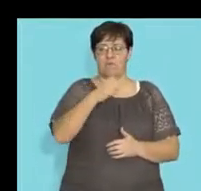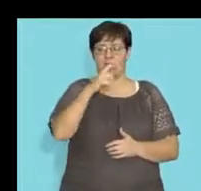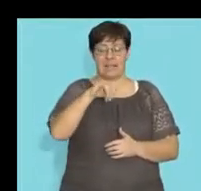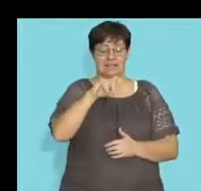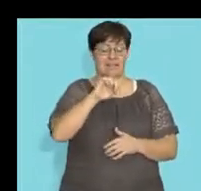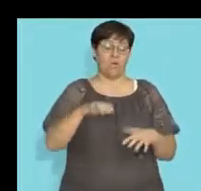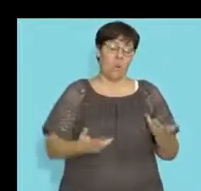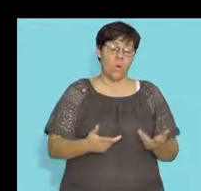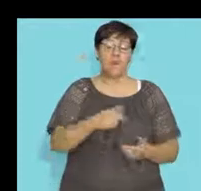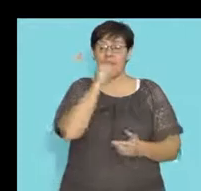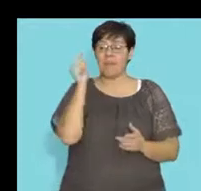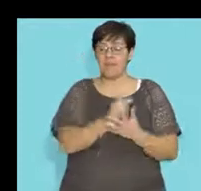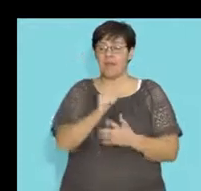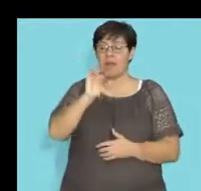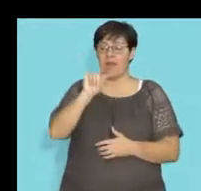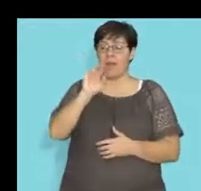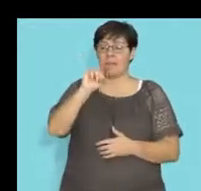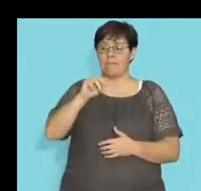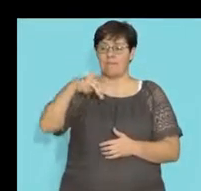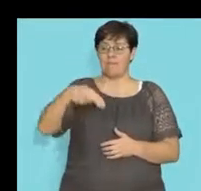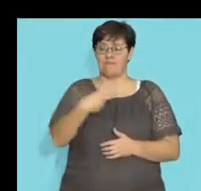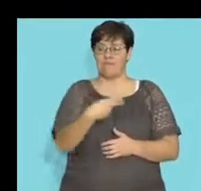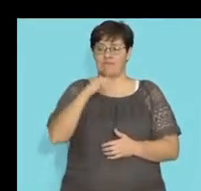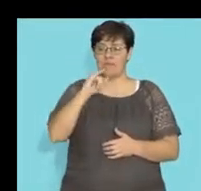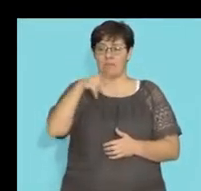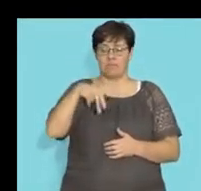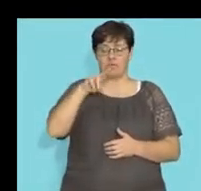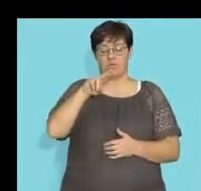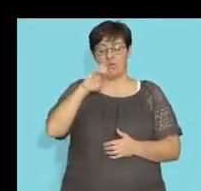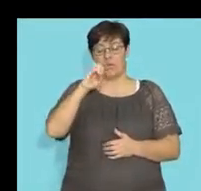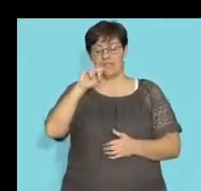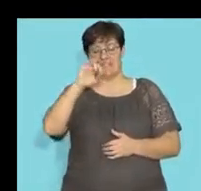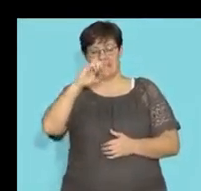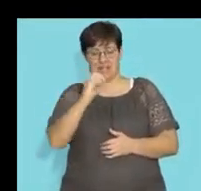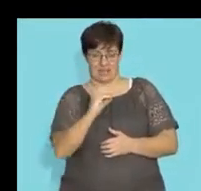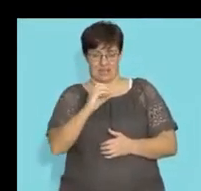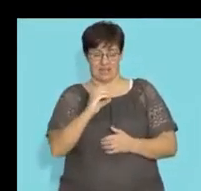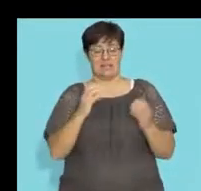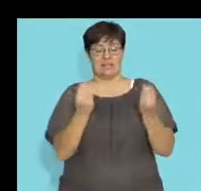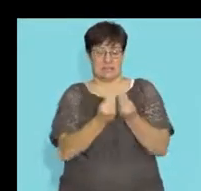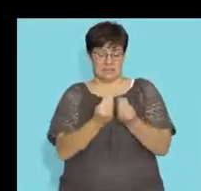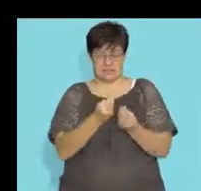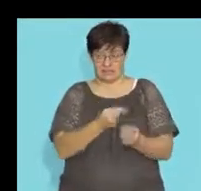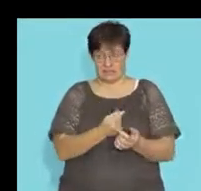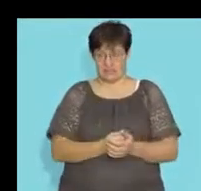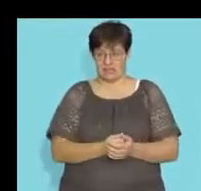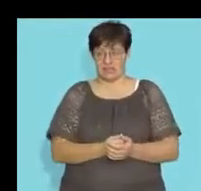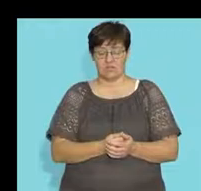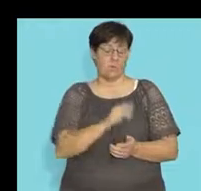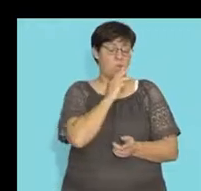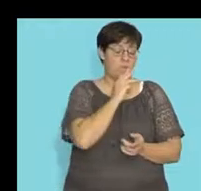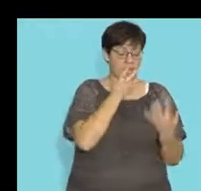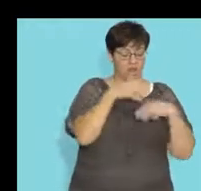are called an ampholyte, or we say it is amphiprotic substance. So we